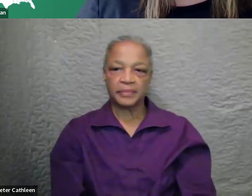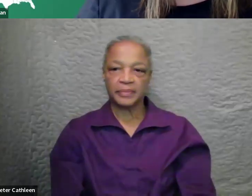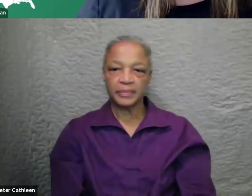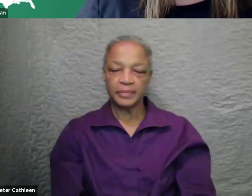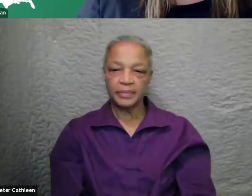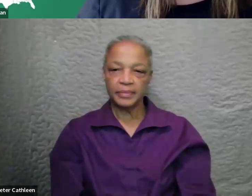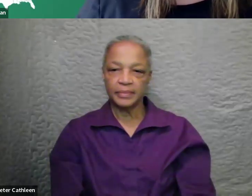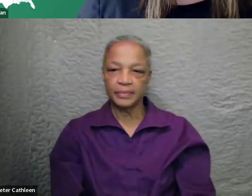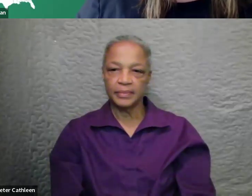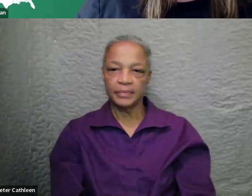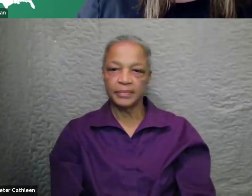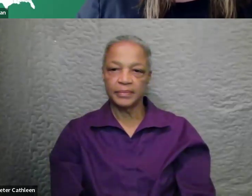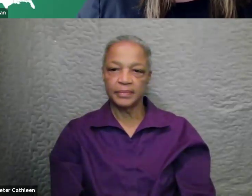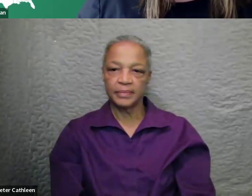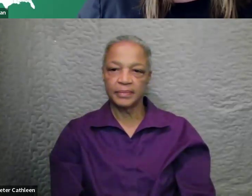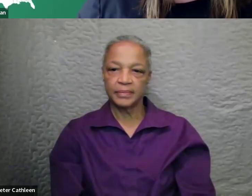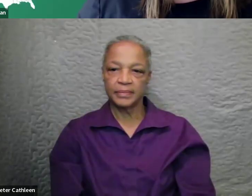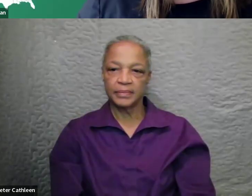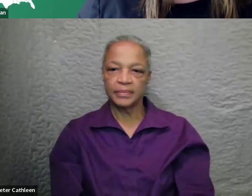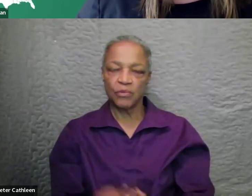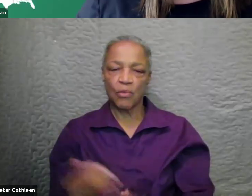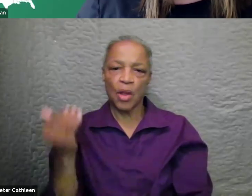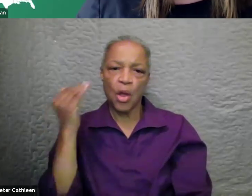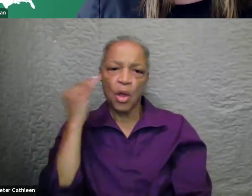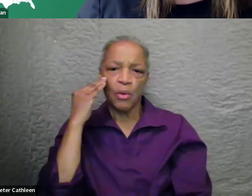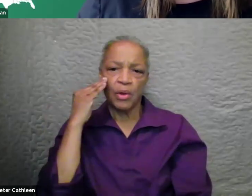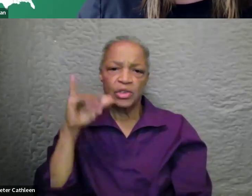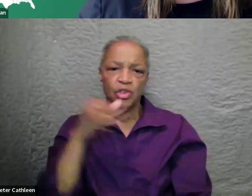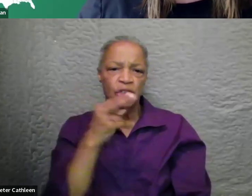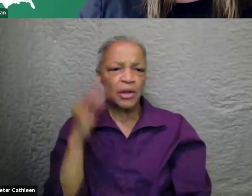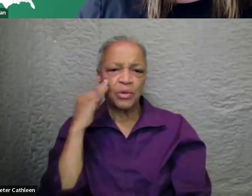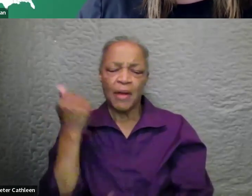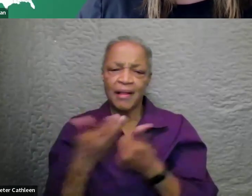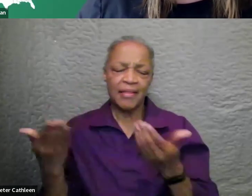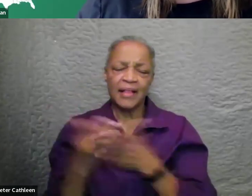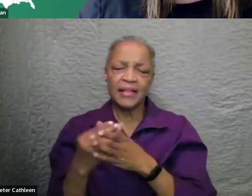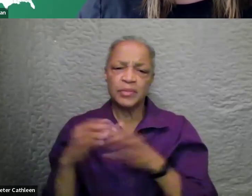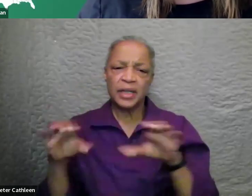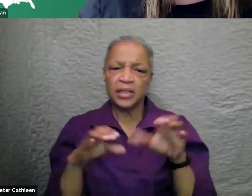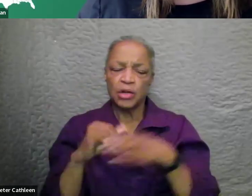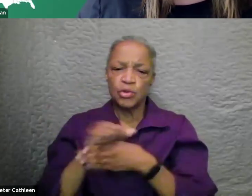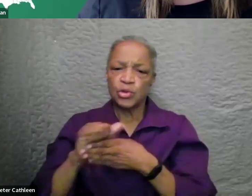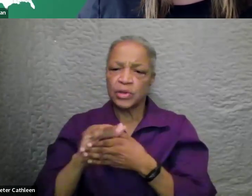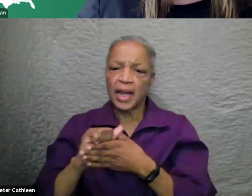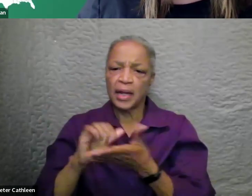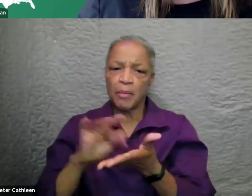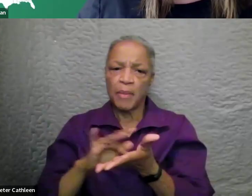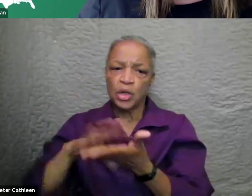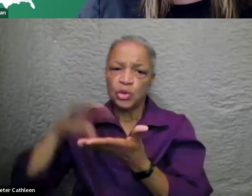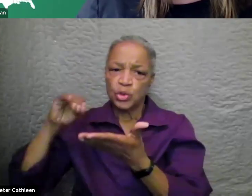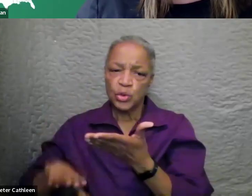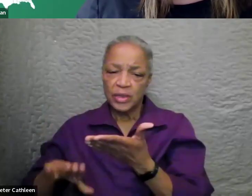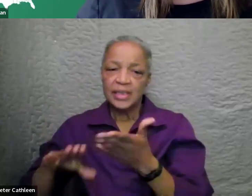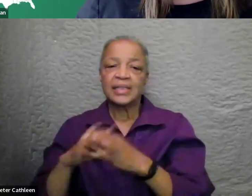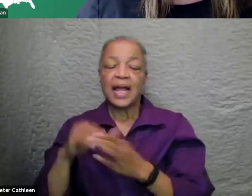Okay, so Jan, are you aware of anything specific that's being done to train medical students and doctors on the requirements of the